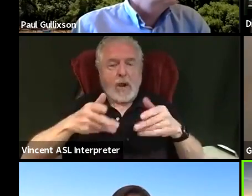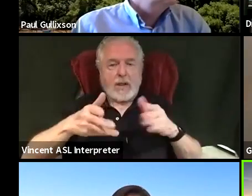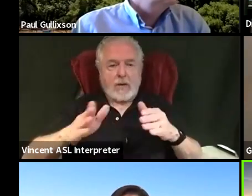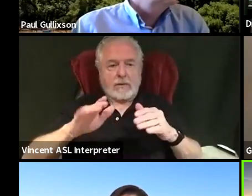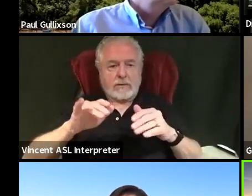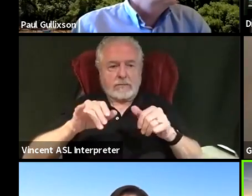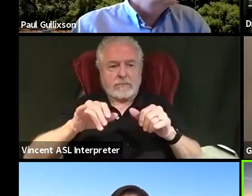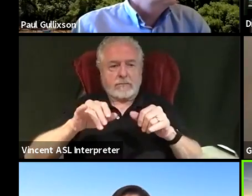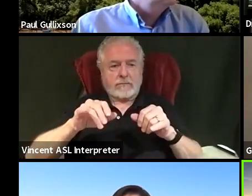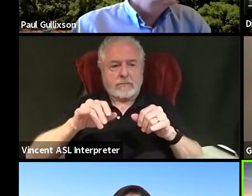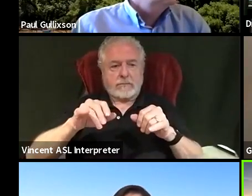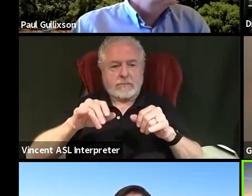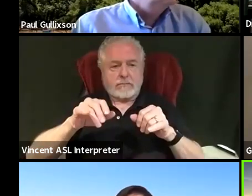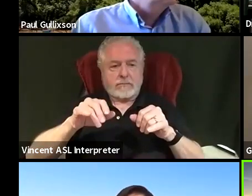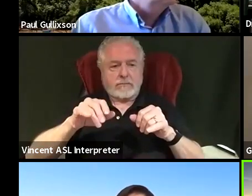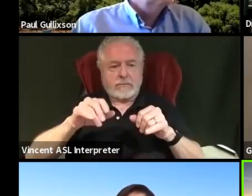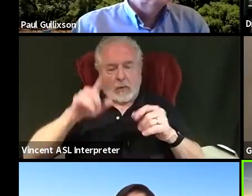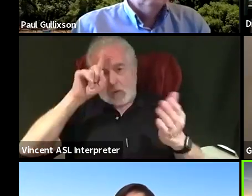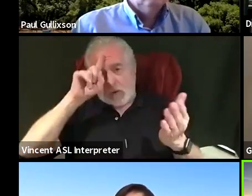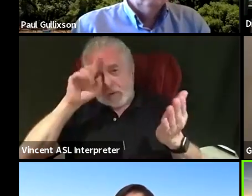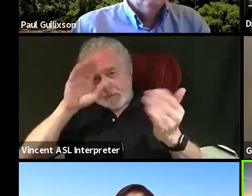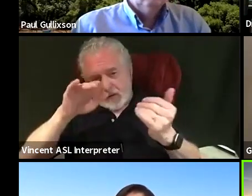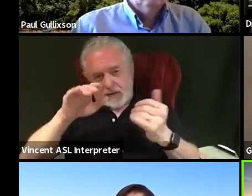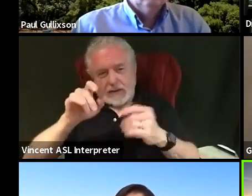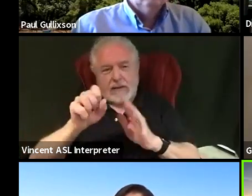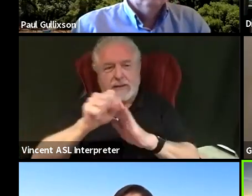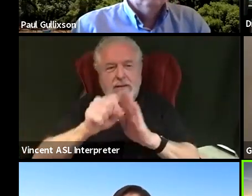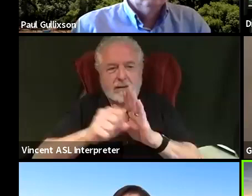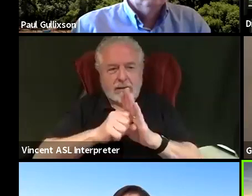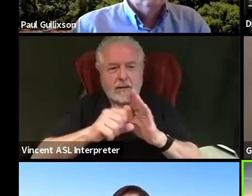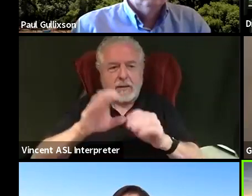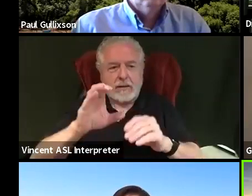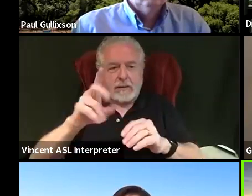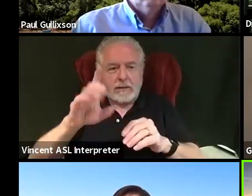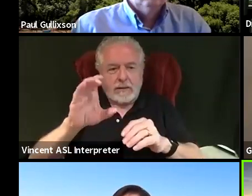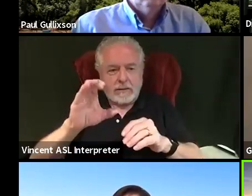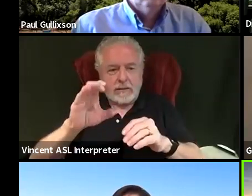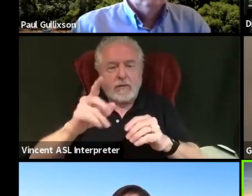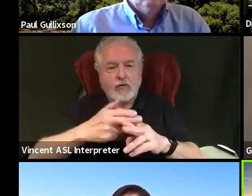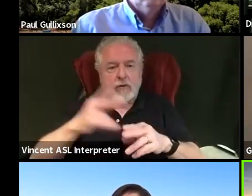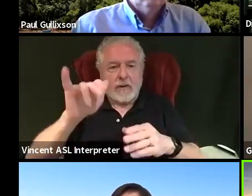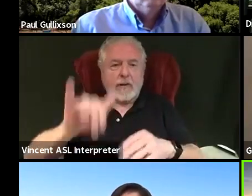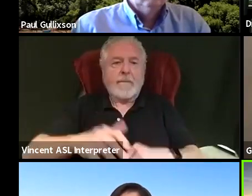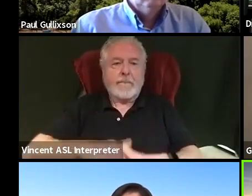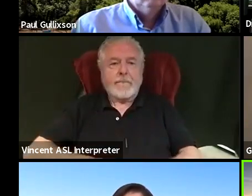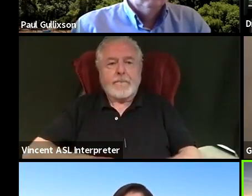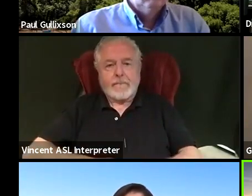with the state and we're expecting the state to align with CDC come June 15th.